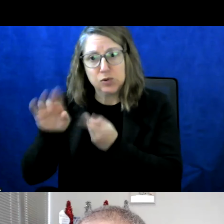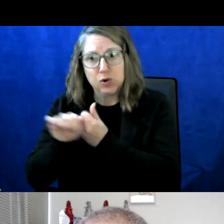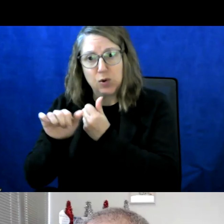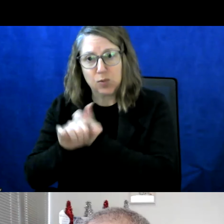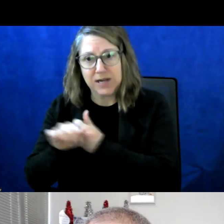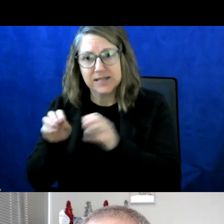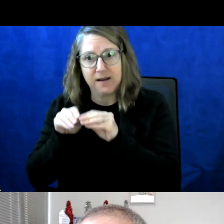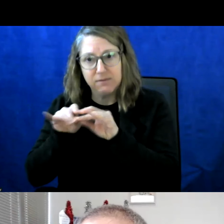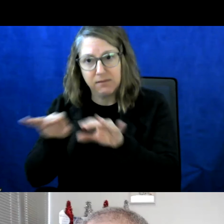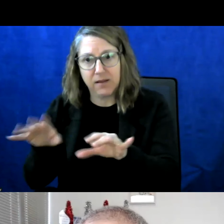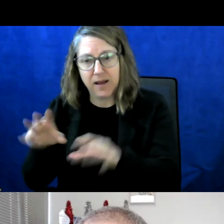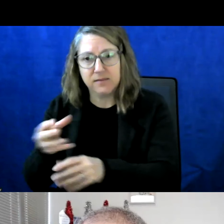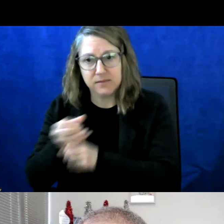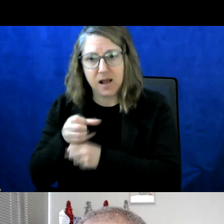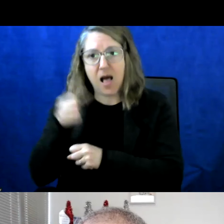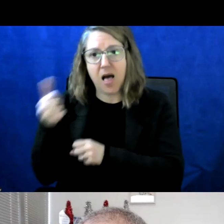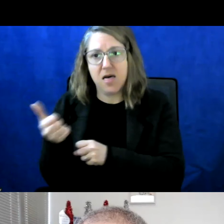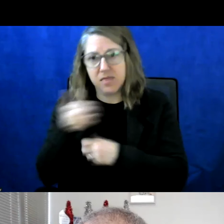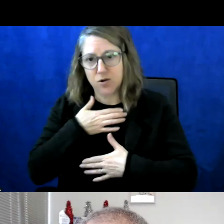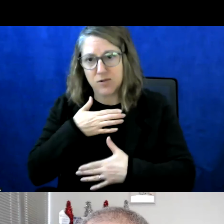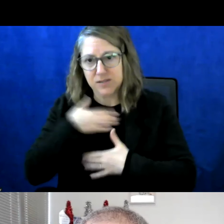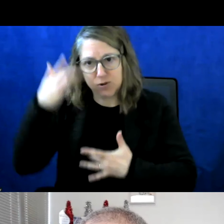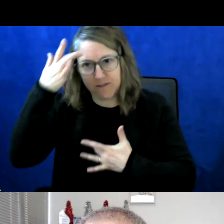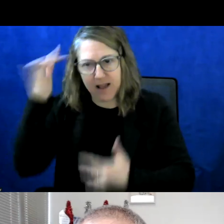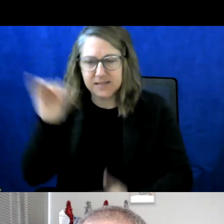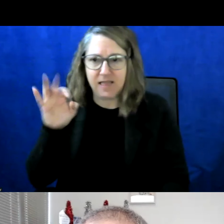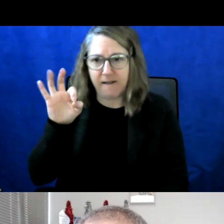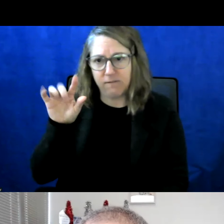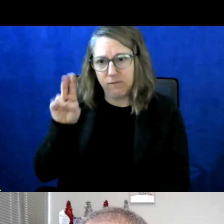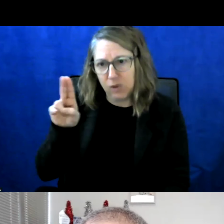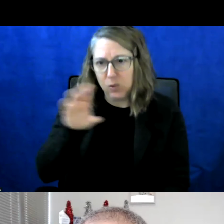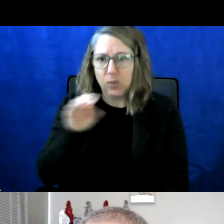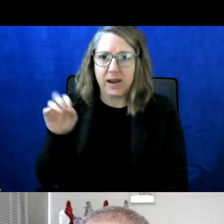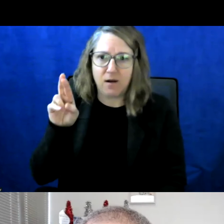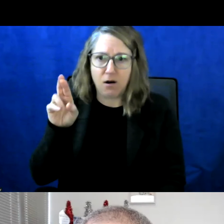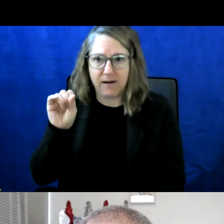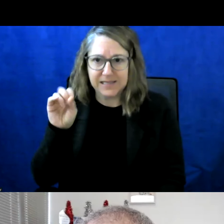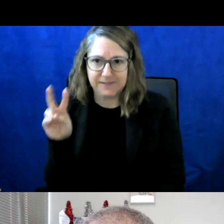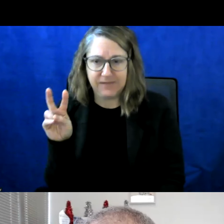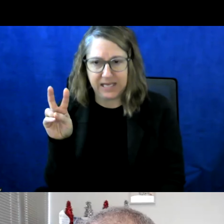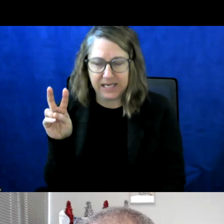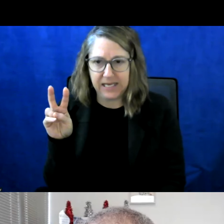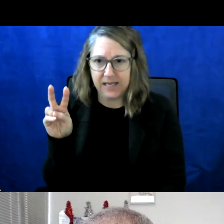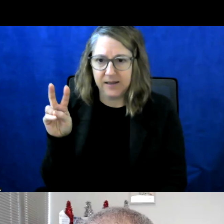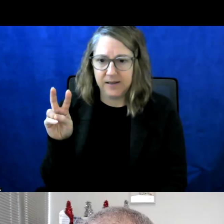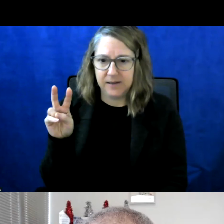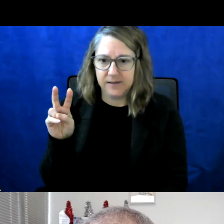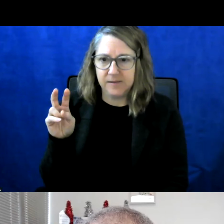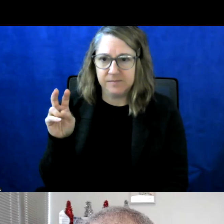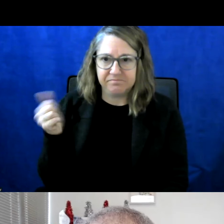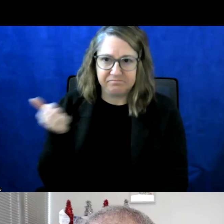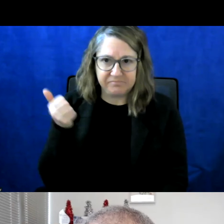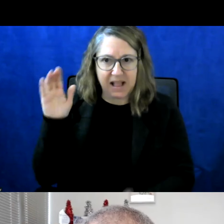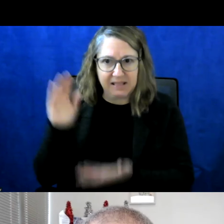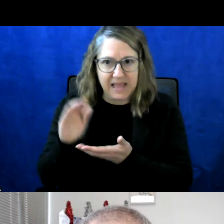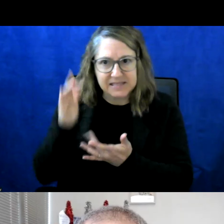transmitting and acquiring other respiratory viruses like influenza and RSV that are less infectious, but nevertheless can make